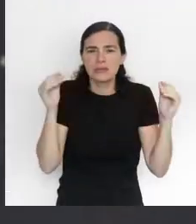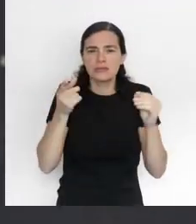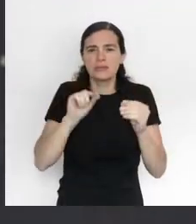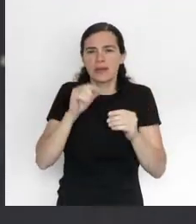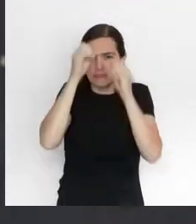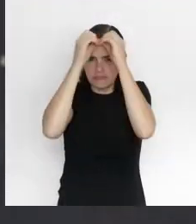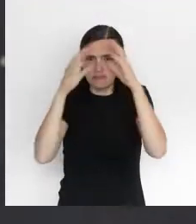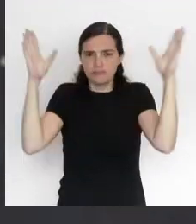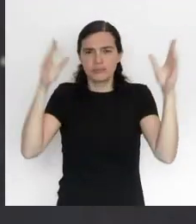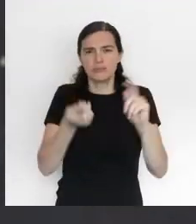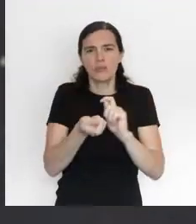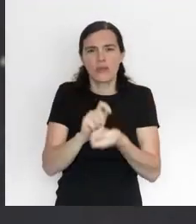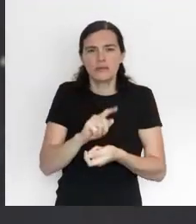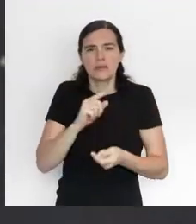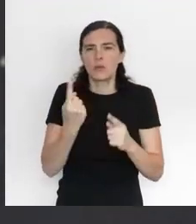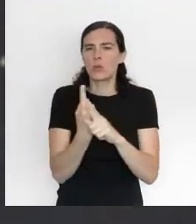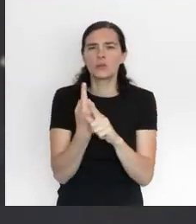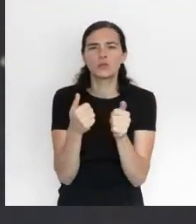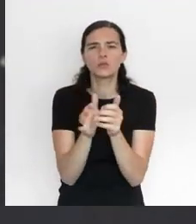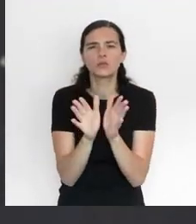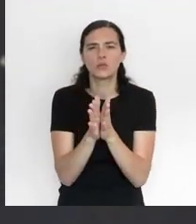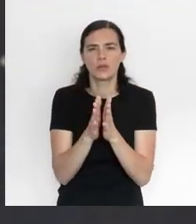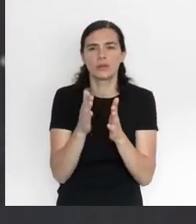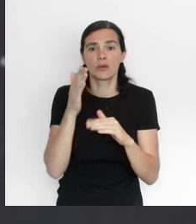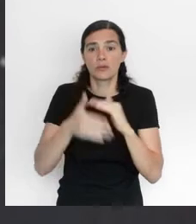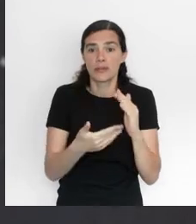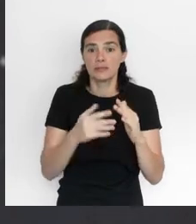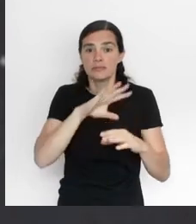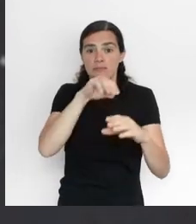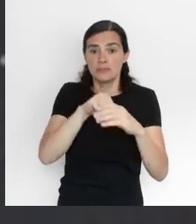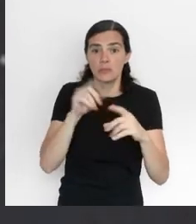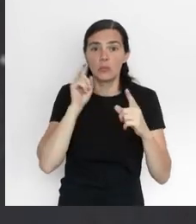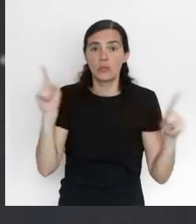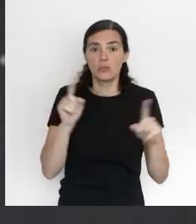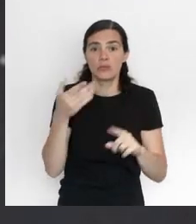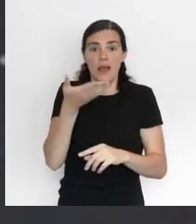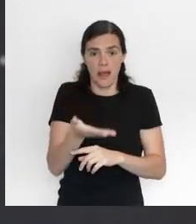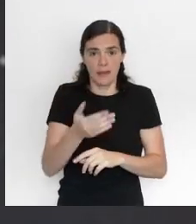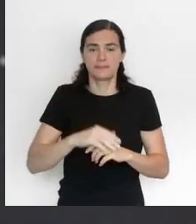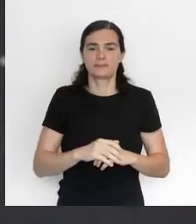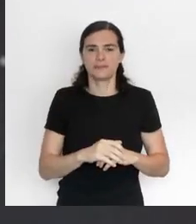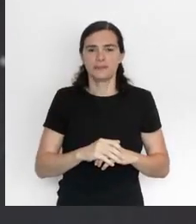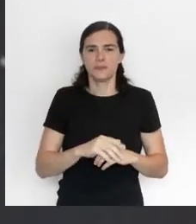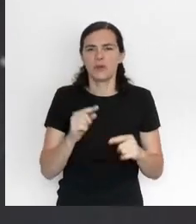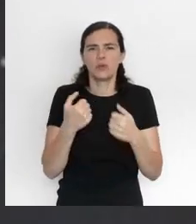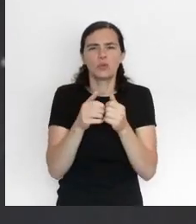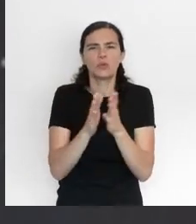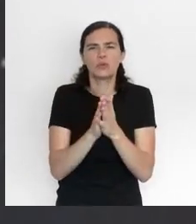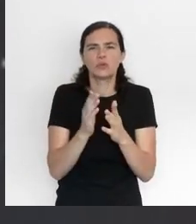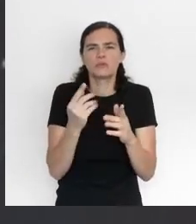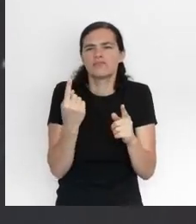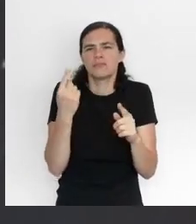of chance. Everything that happens is part of music. Everything that